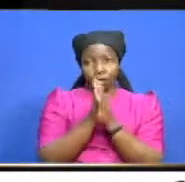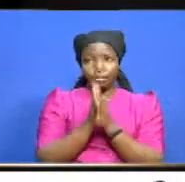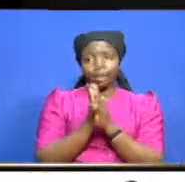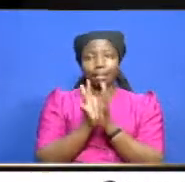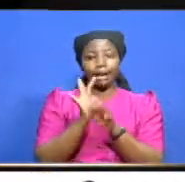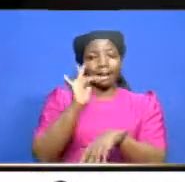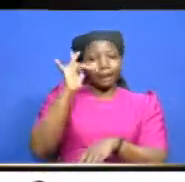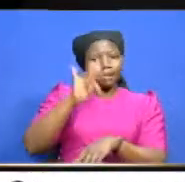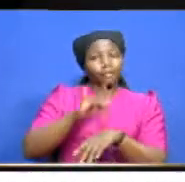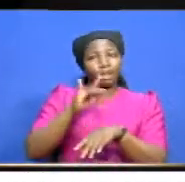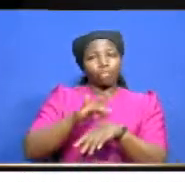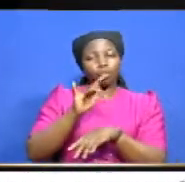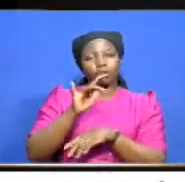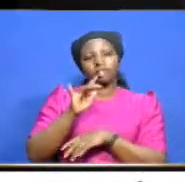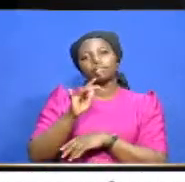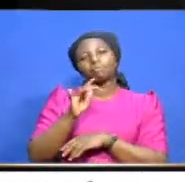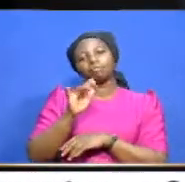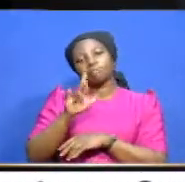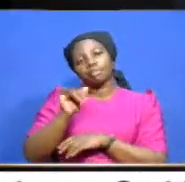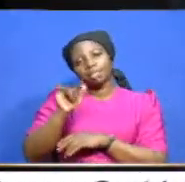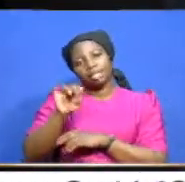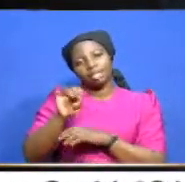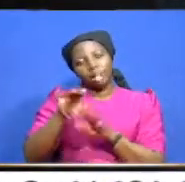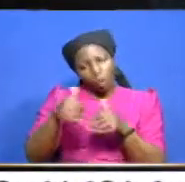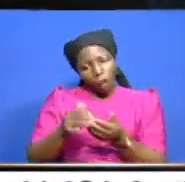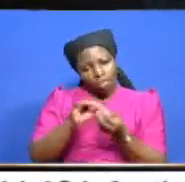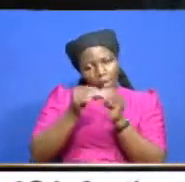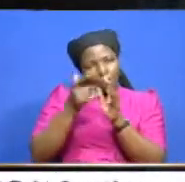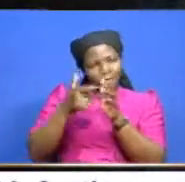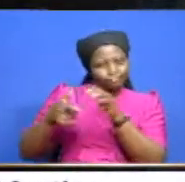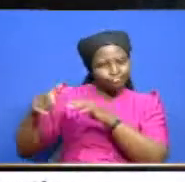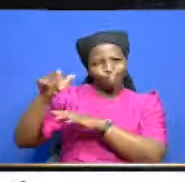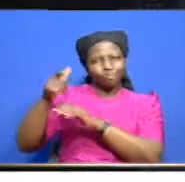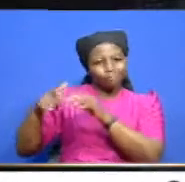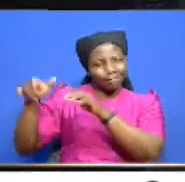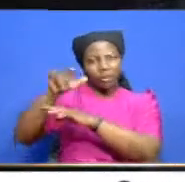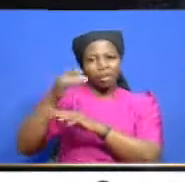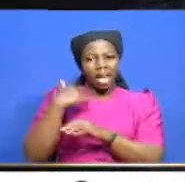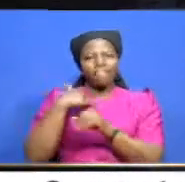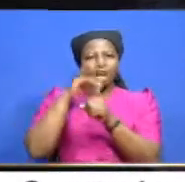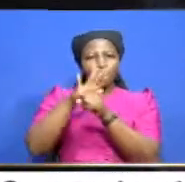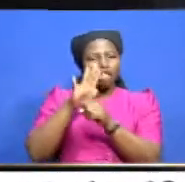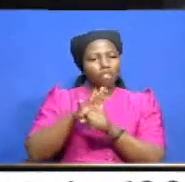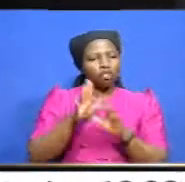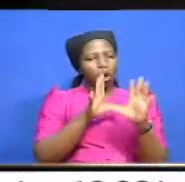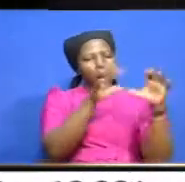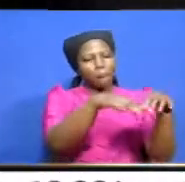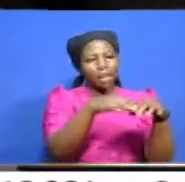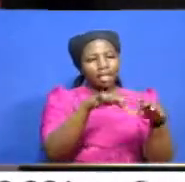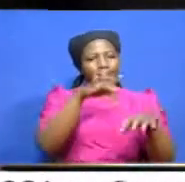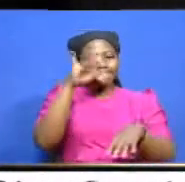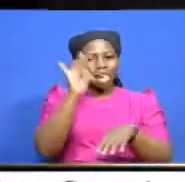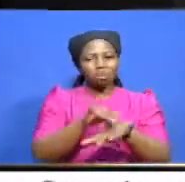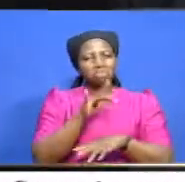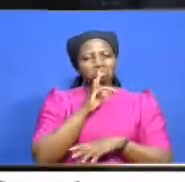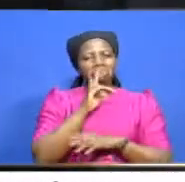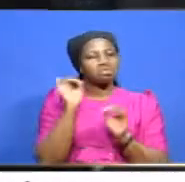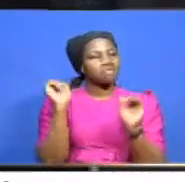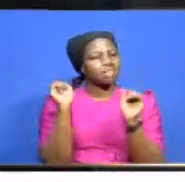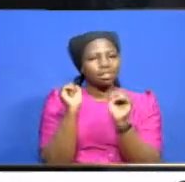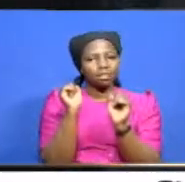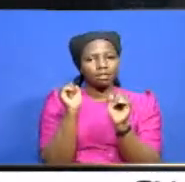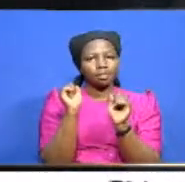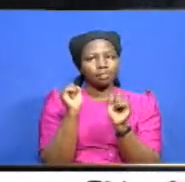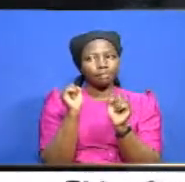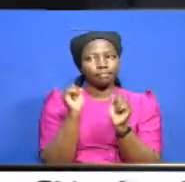is going high. There's a lot of community infection. So we cannot say our staff got